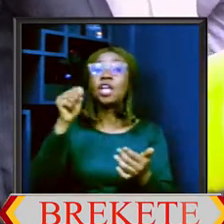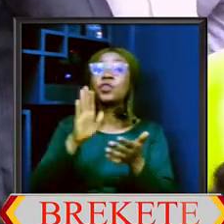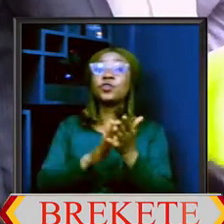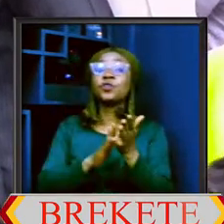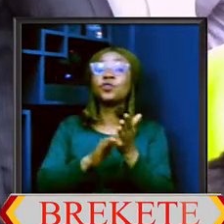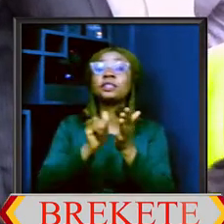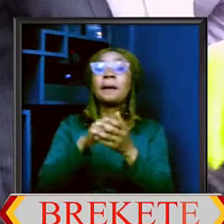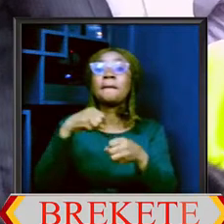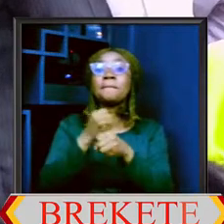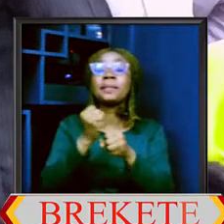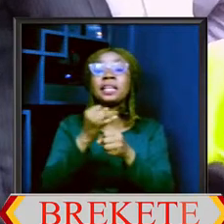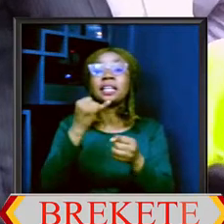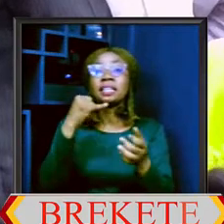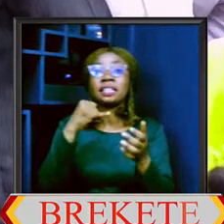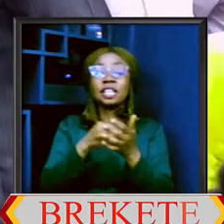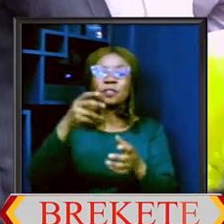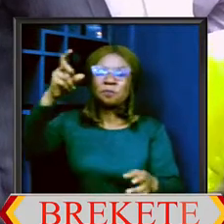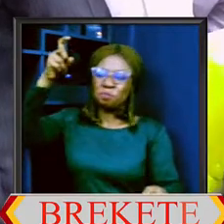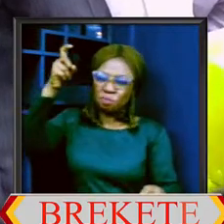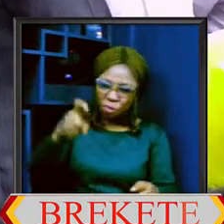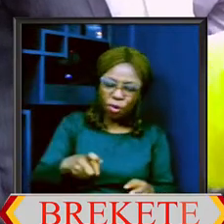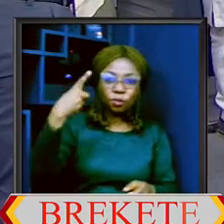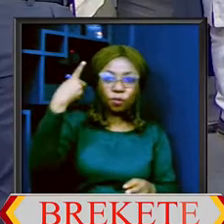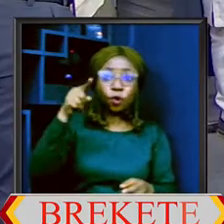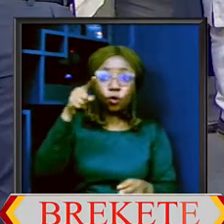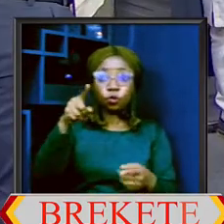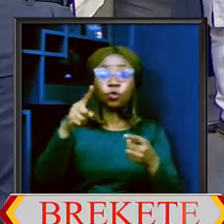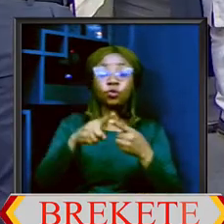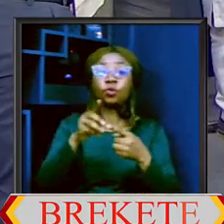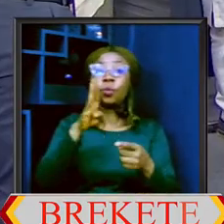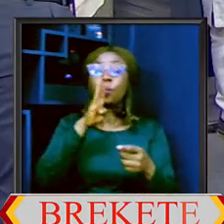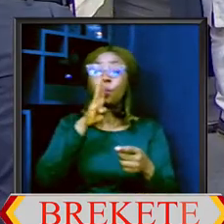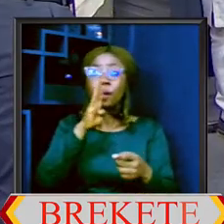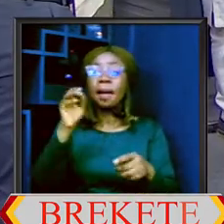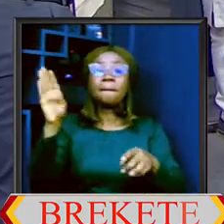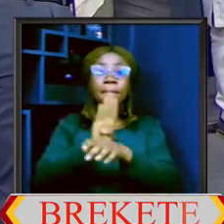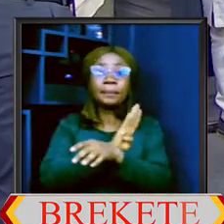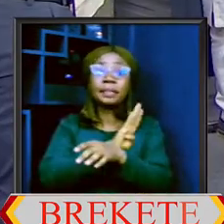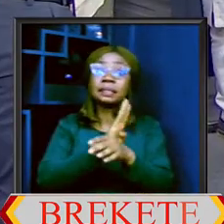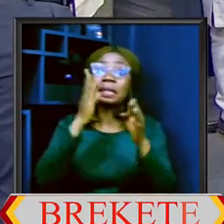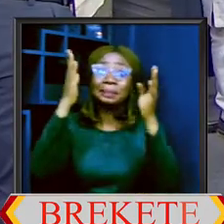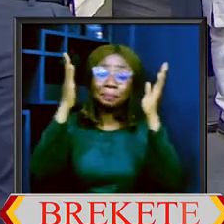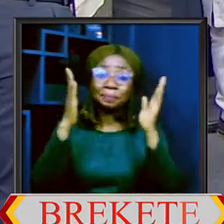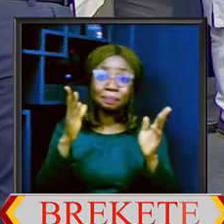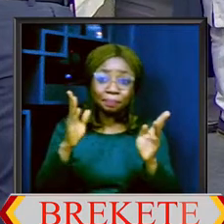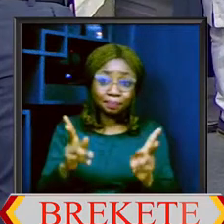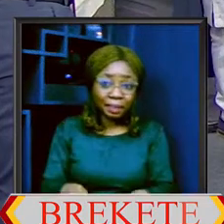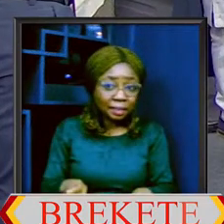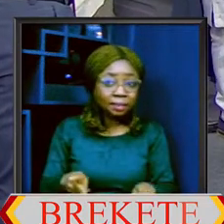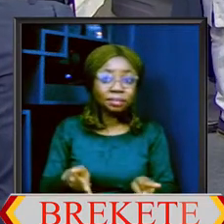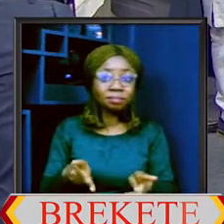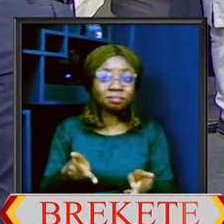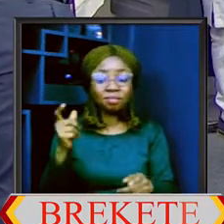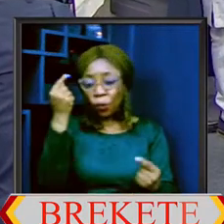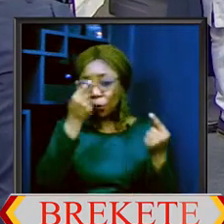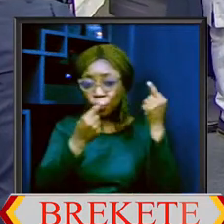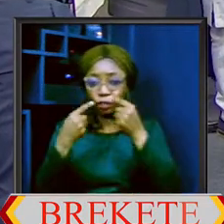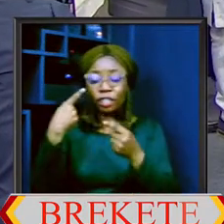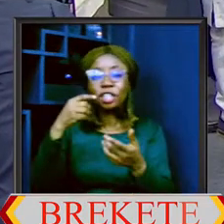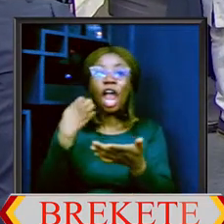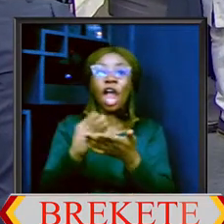has made it mandatory for you to be an entrepreneur considering the